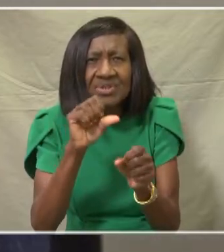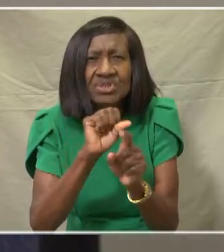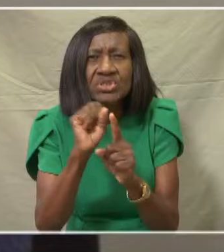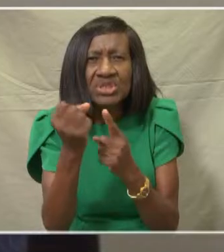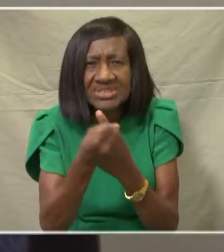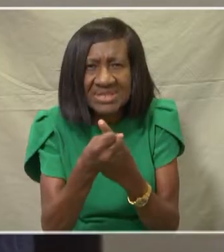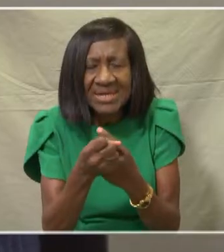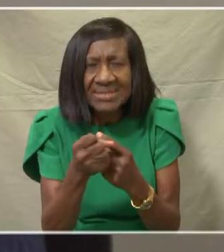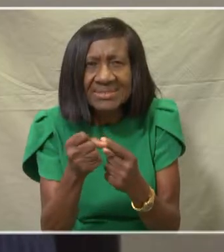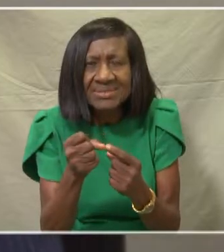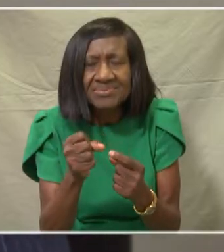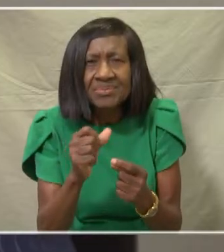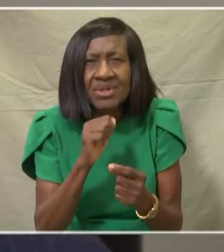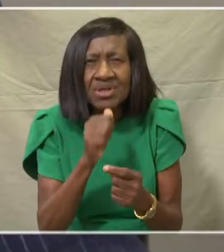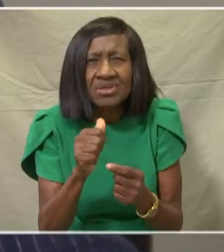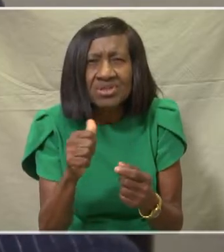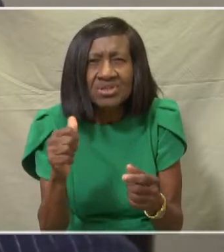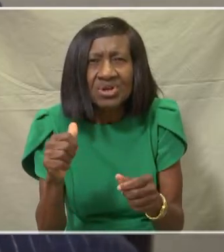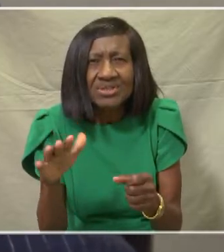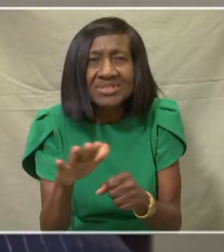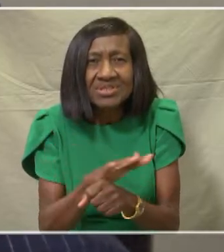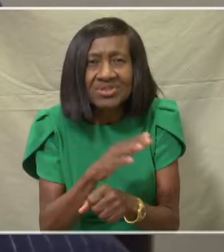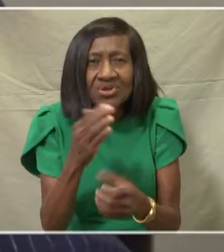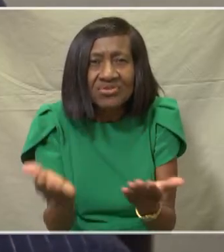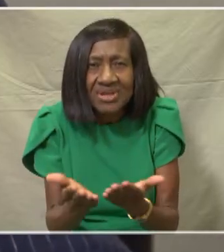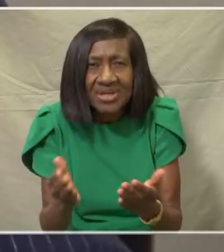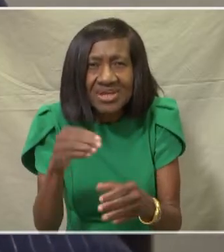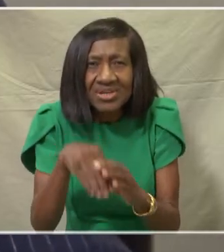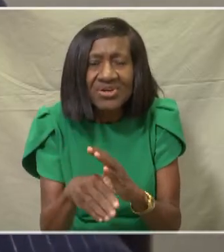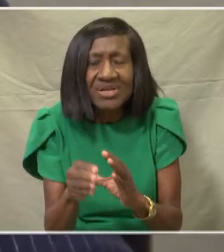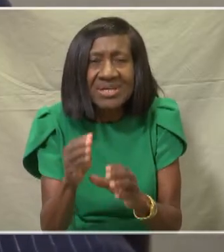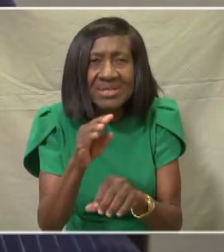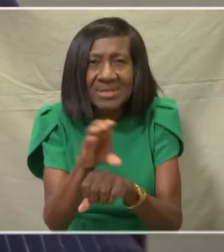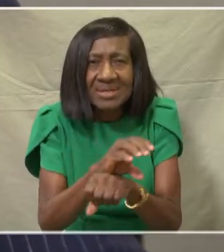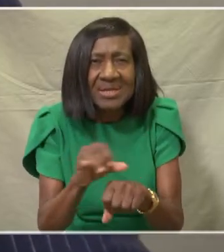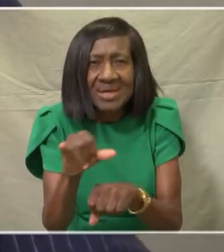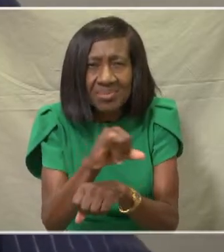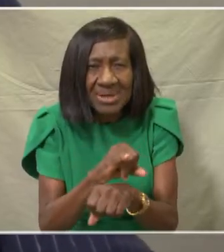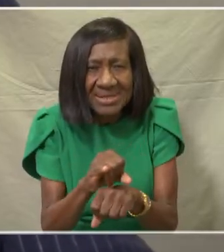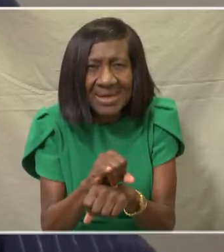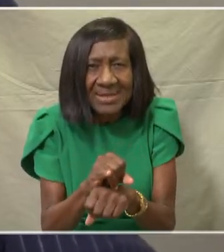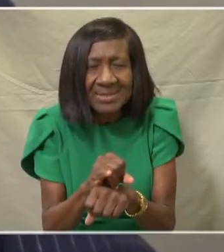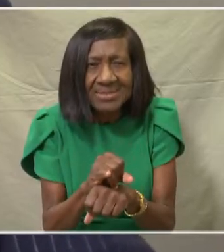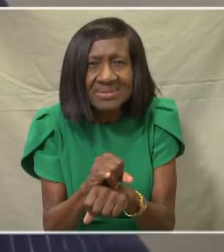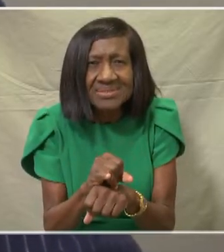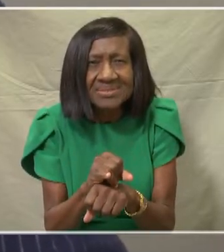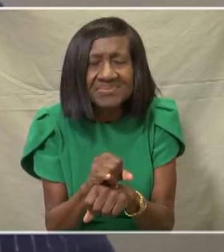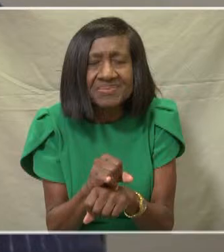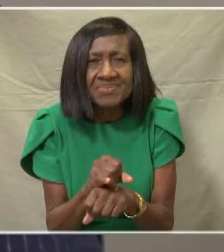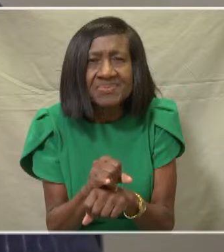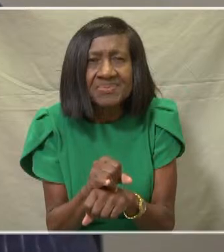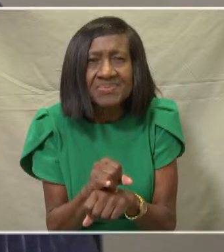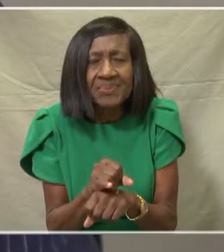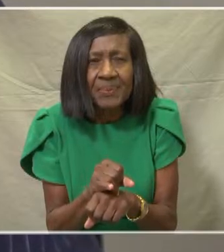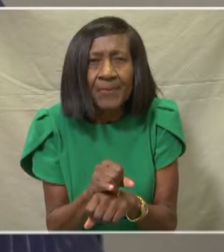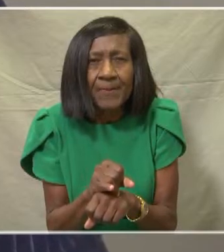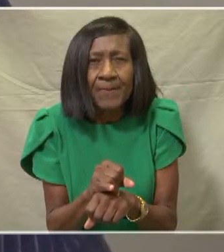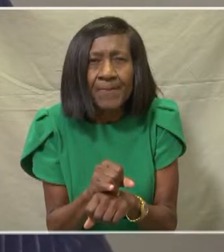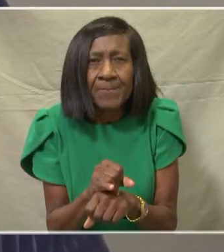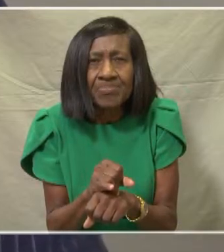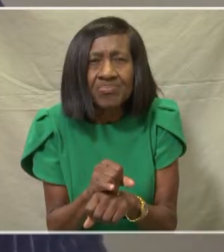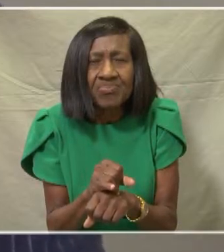civil society activism in the political rights area that we were addressing in our report. And then our 2021